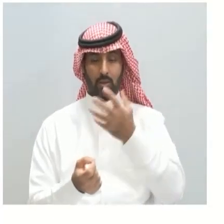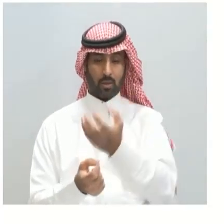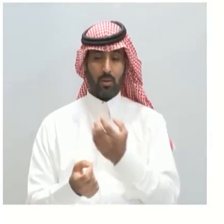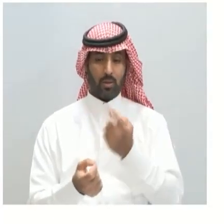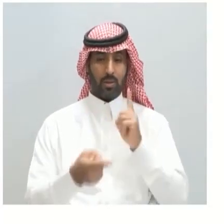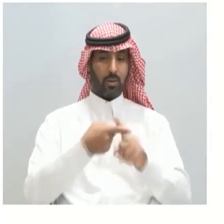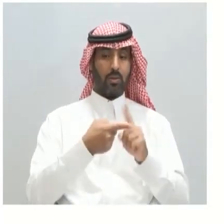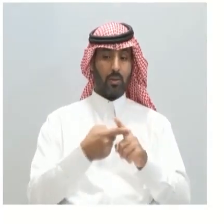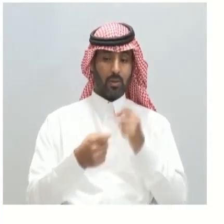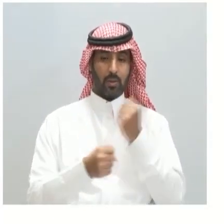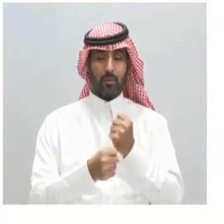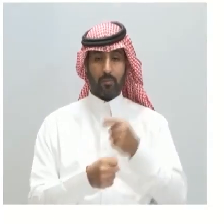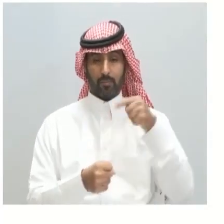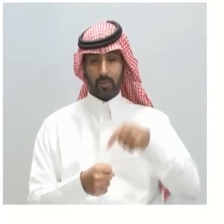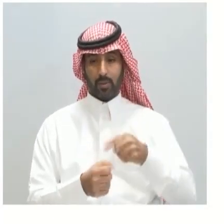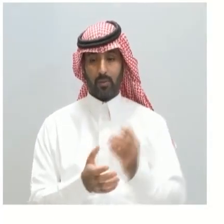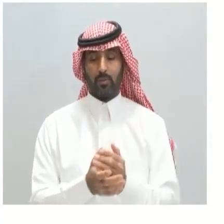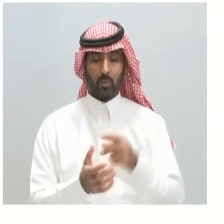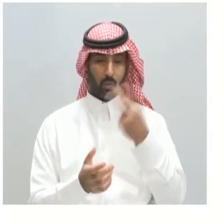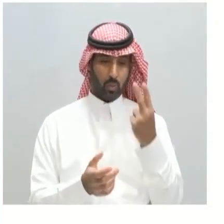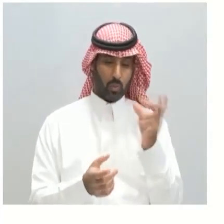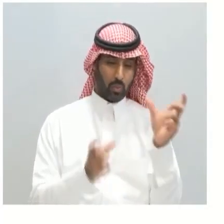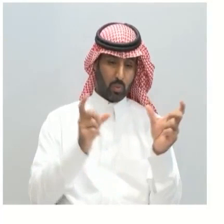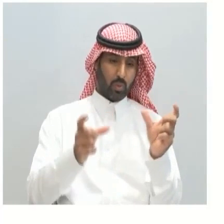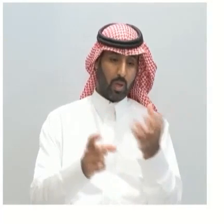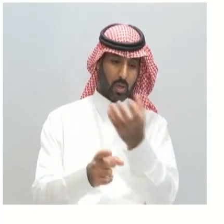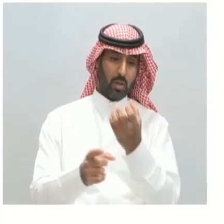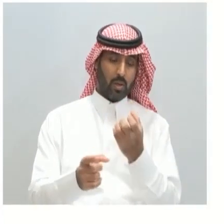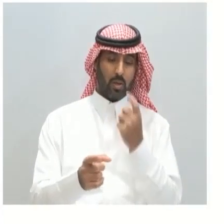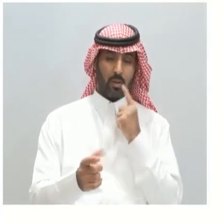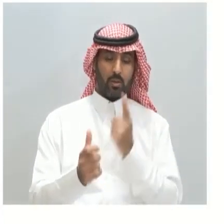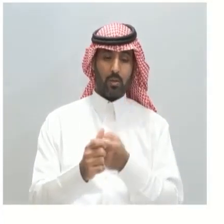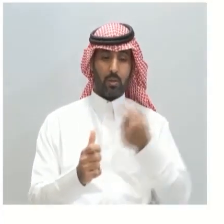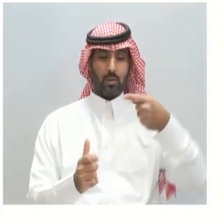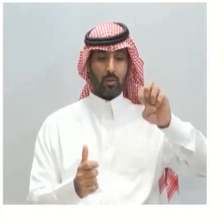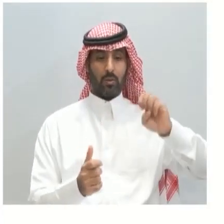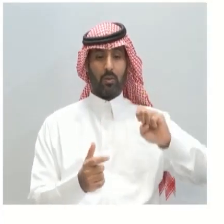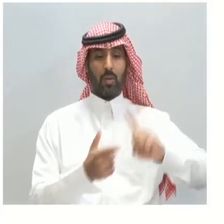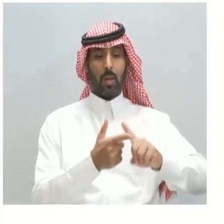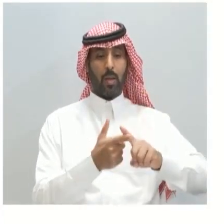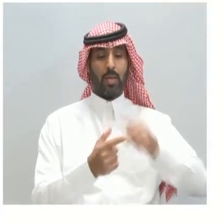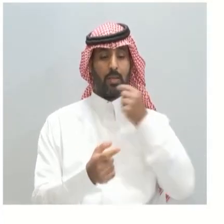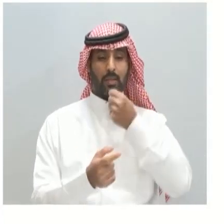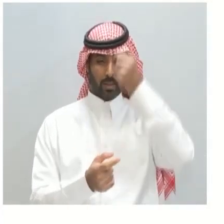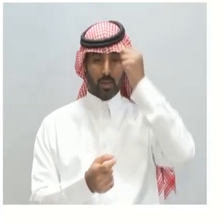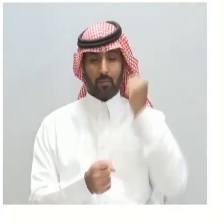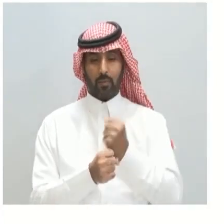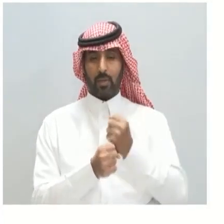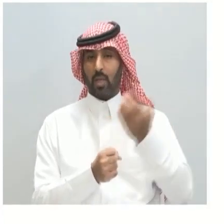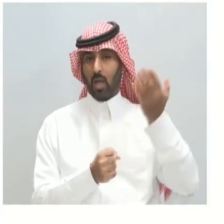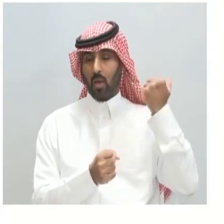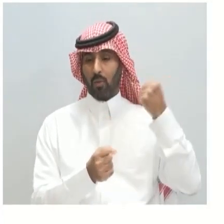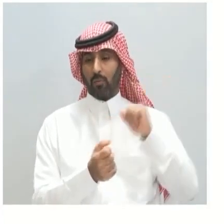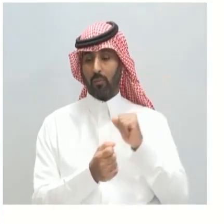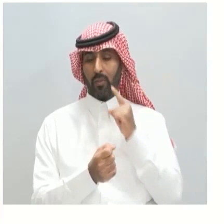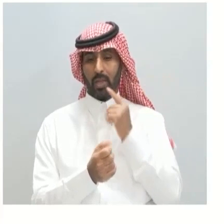plus participle. So we have two here, get plus the adjective and get plus the past participle. Get